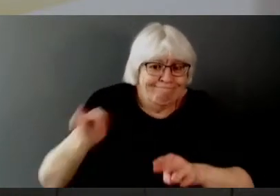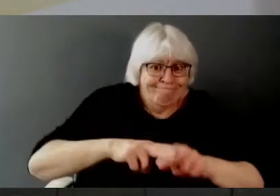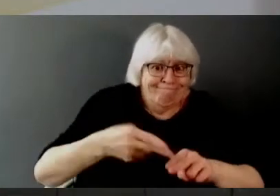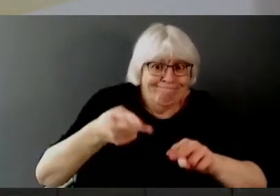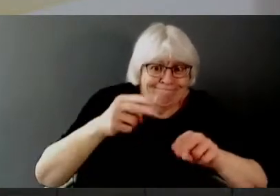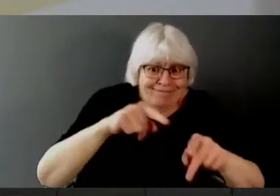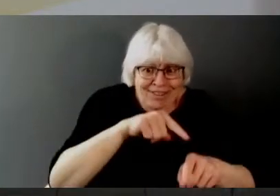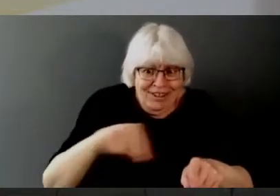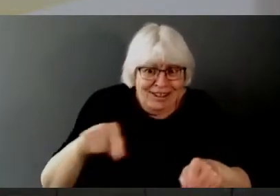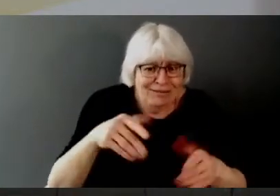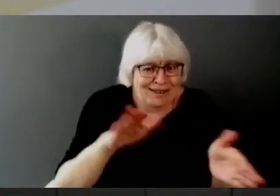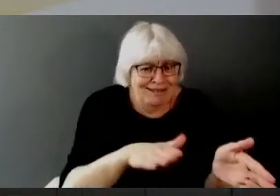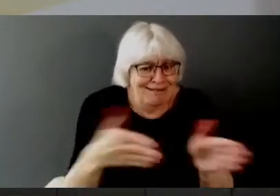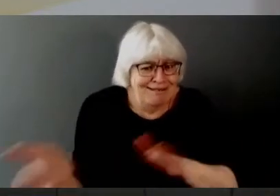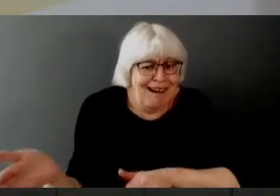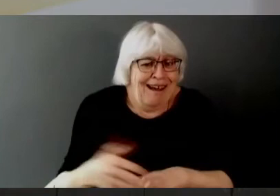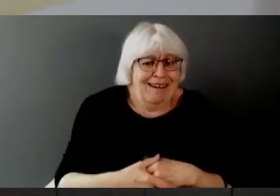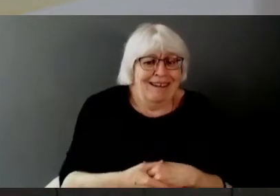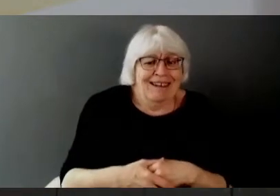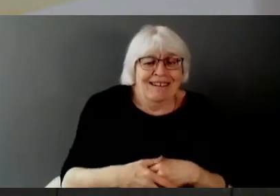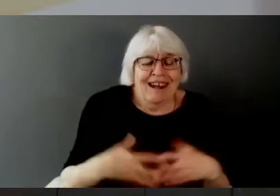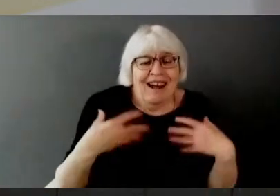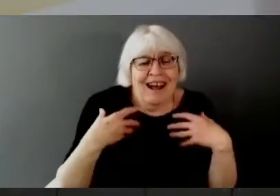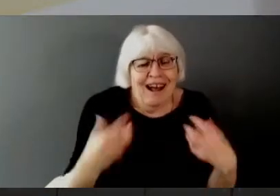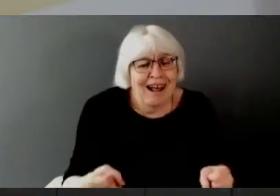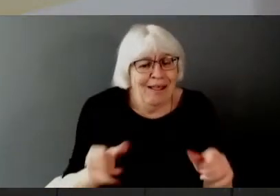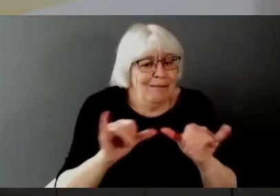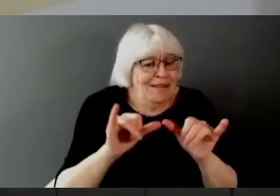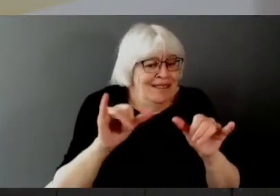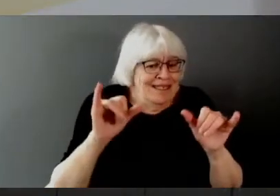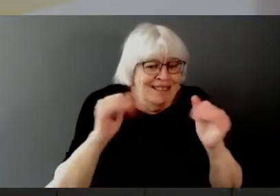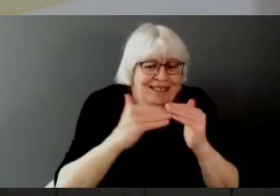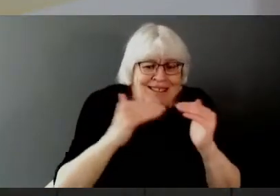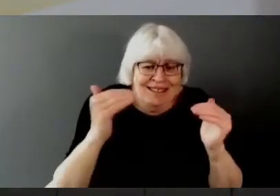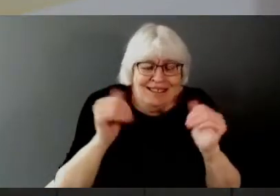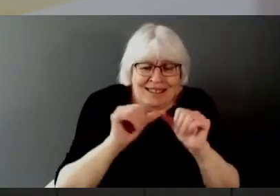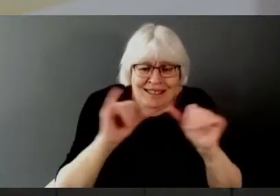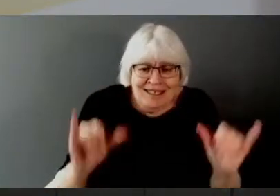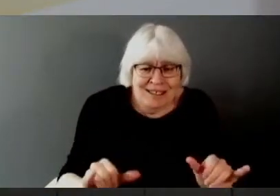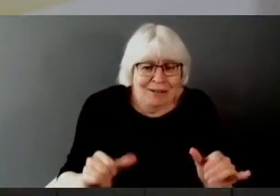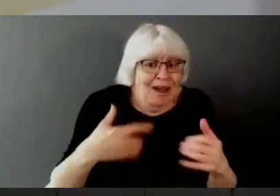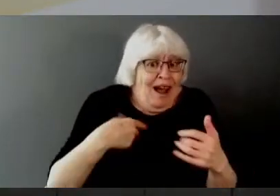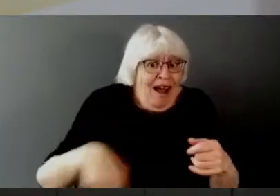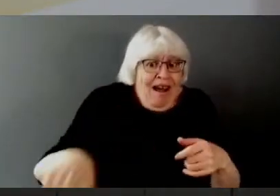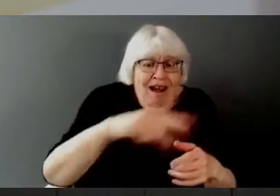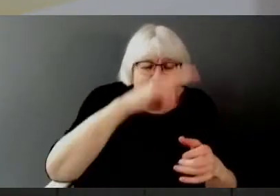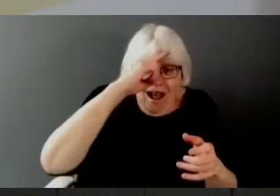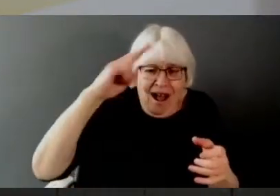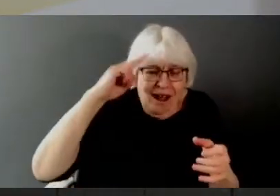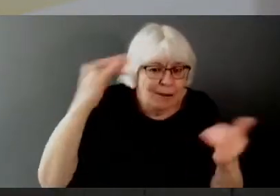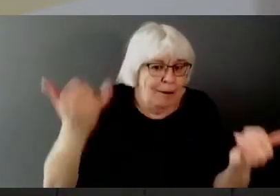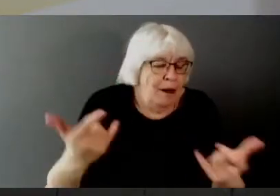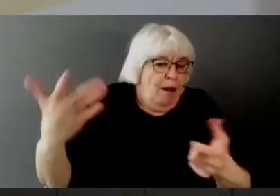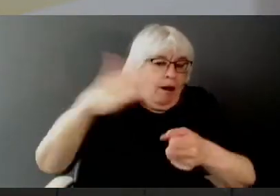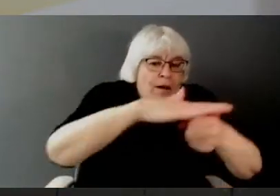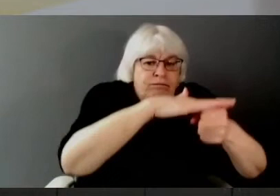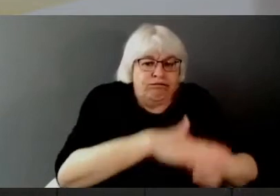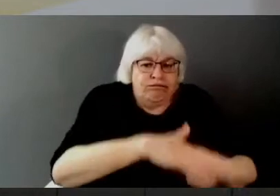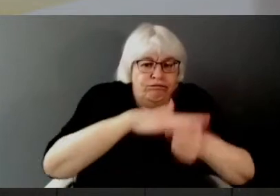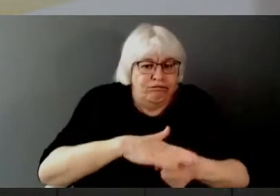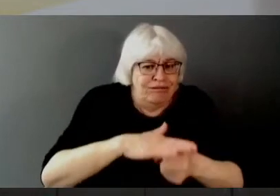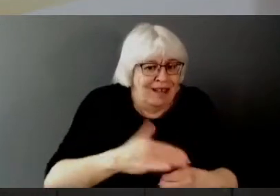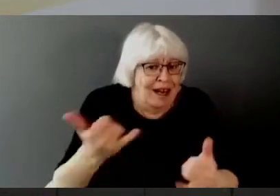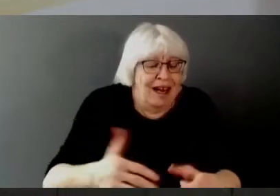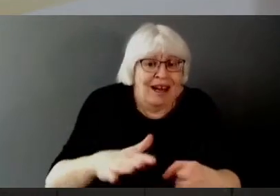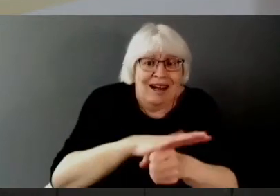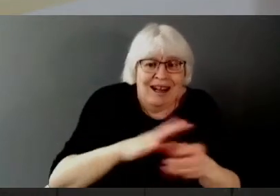cope with the burden of illness related to COVID-19, especially in jurisdictions where infection rates are high. While